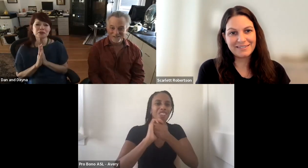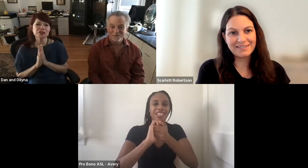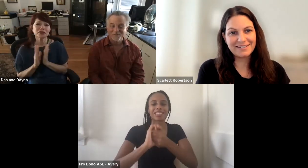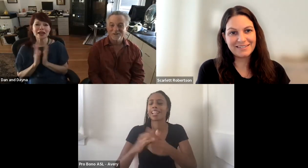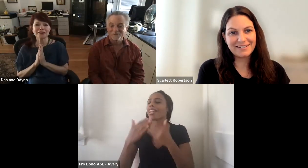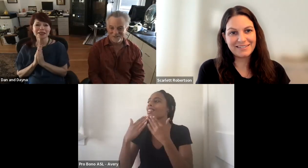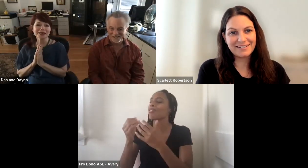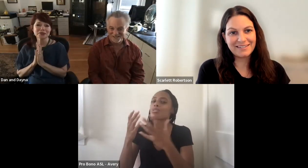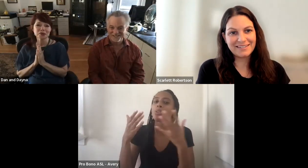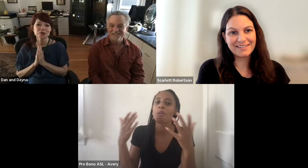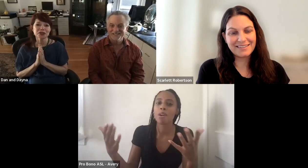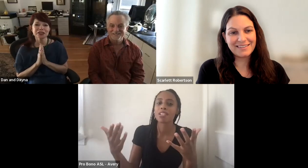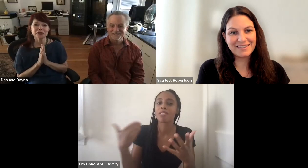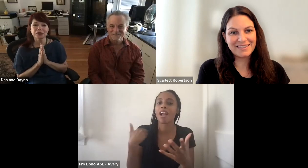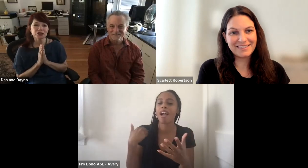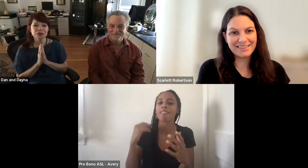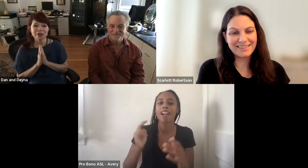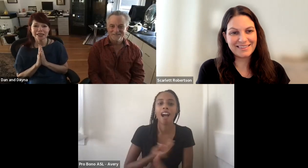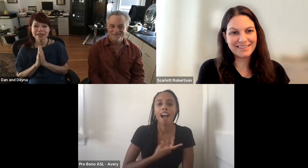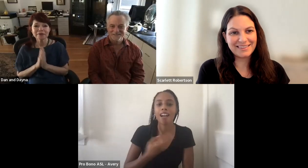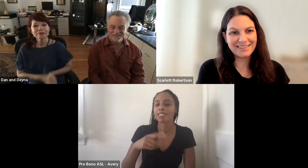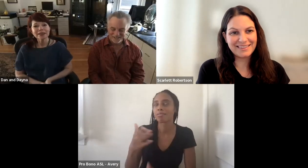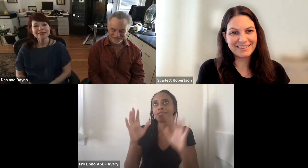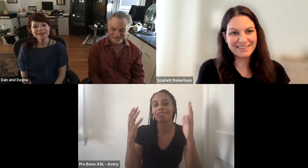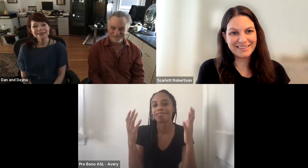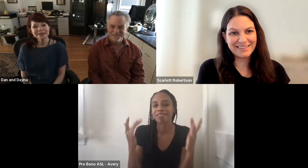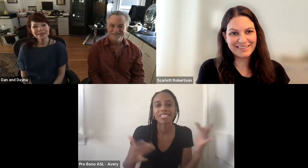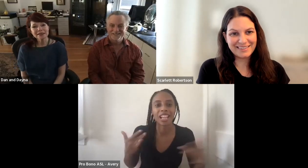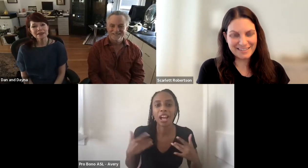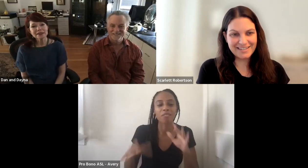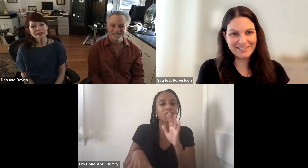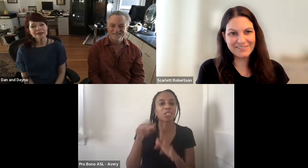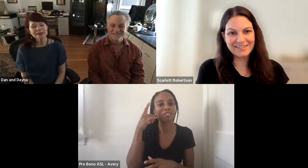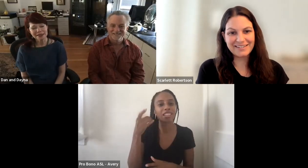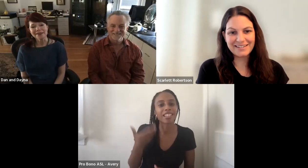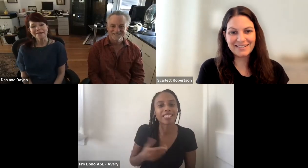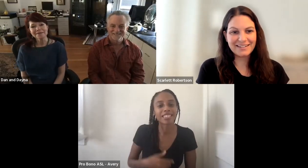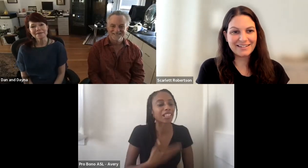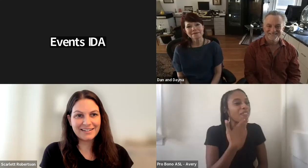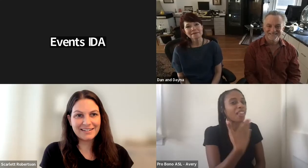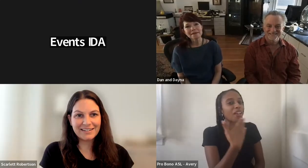much. Thank you so much We're for thrilled having this. us. We're thrilled to be chosen by the IDA. Yes. Thank you.